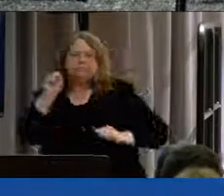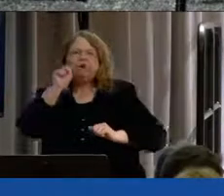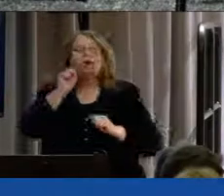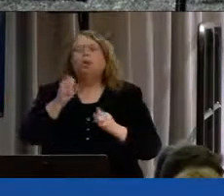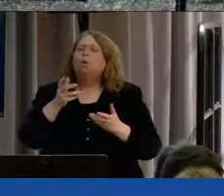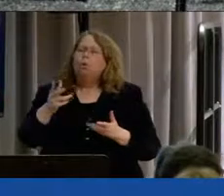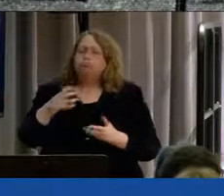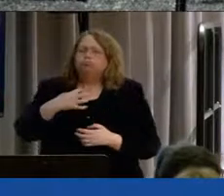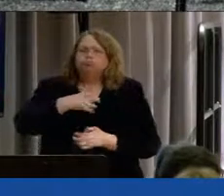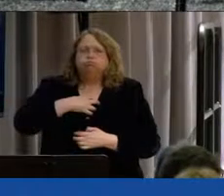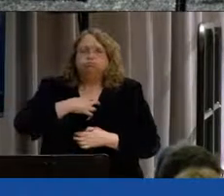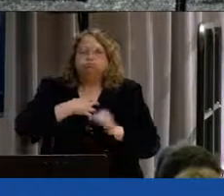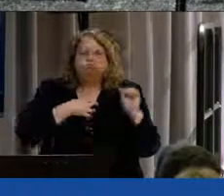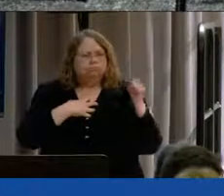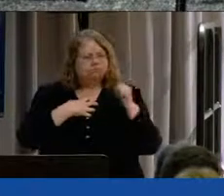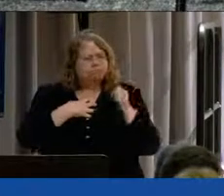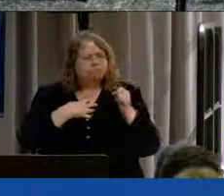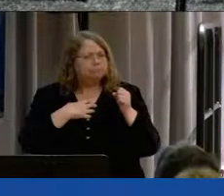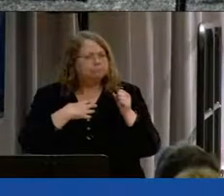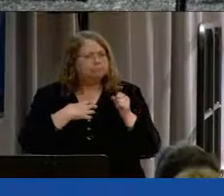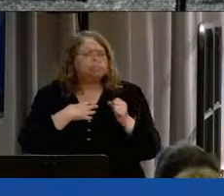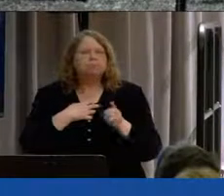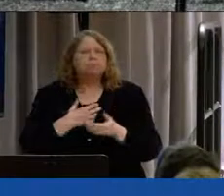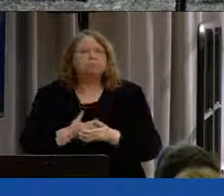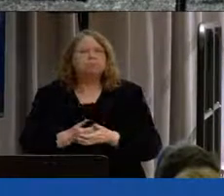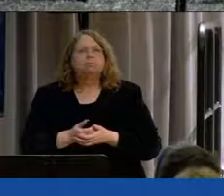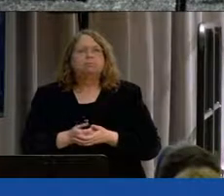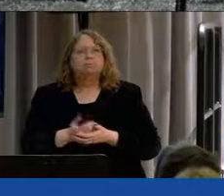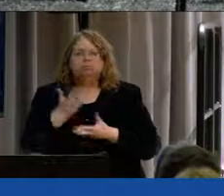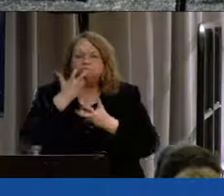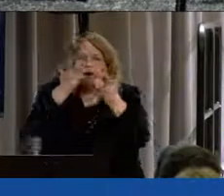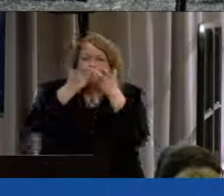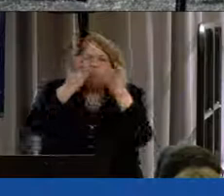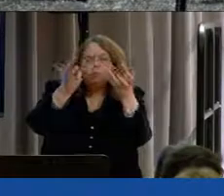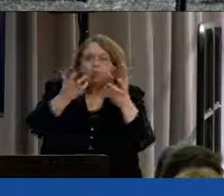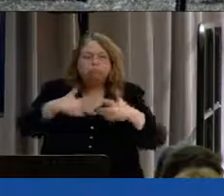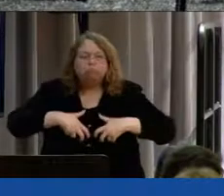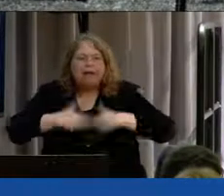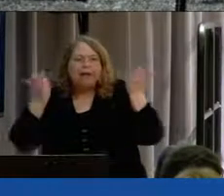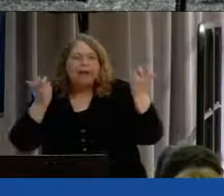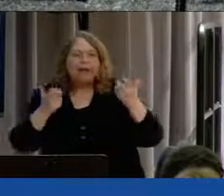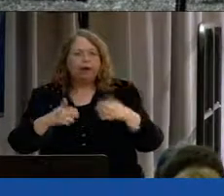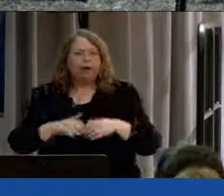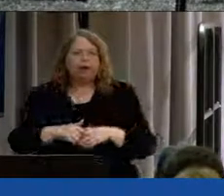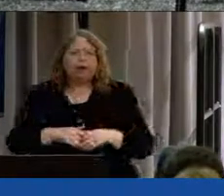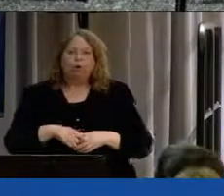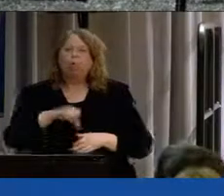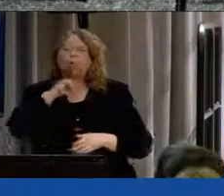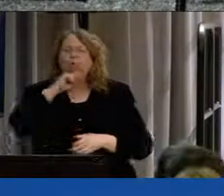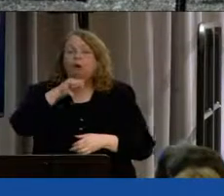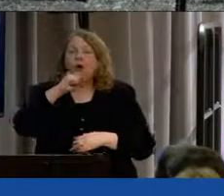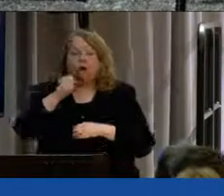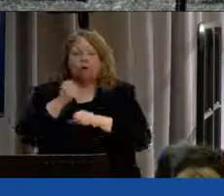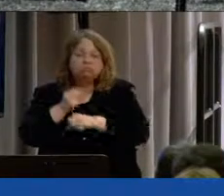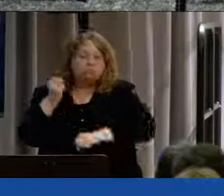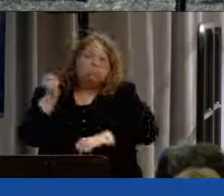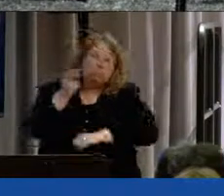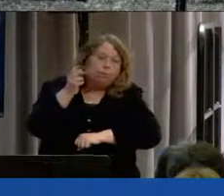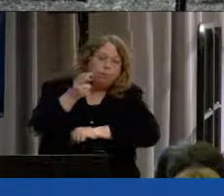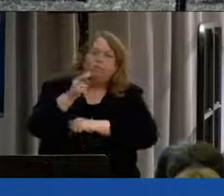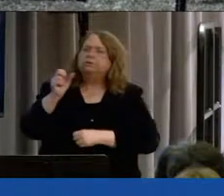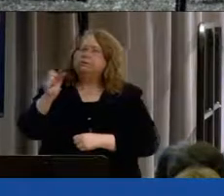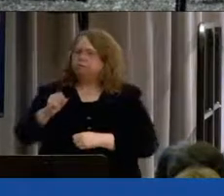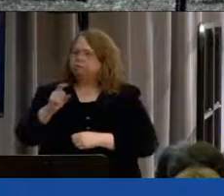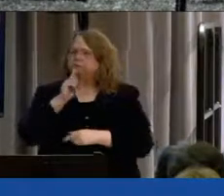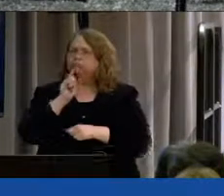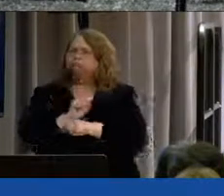Certainly, there were shouts of anger. There were rocks thrown. But